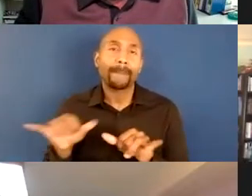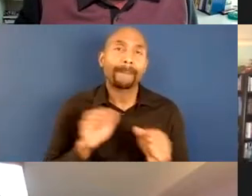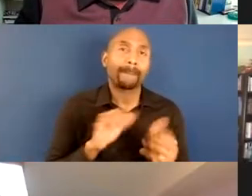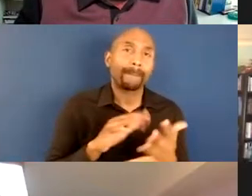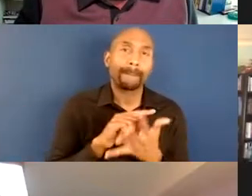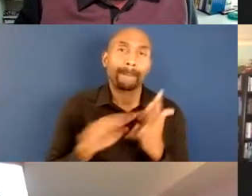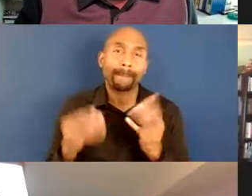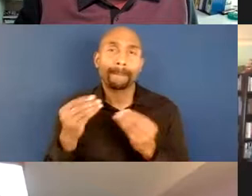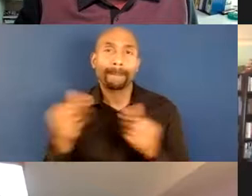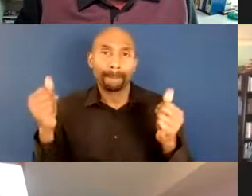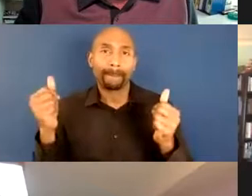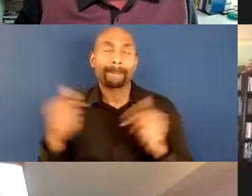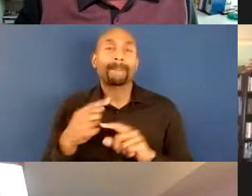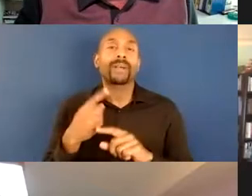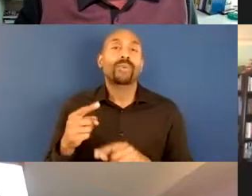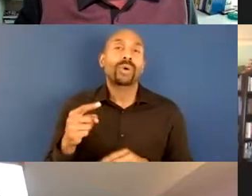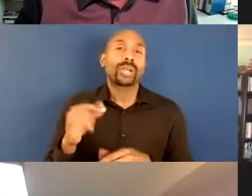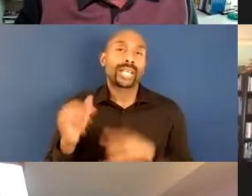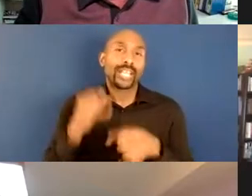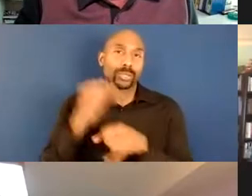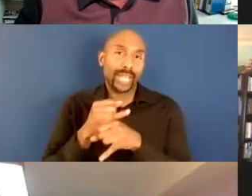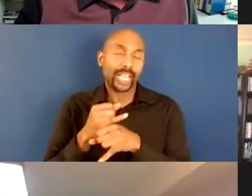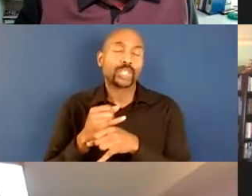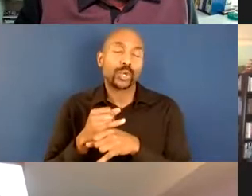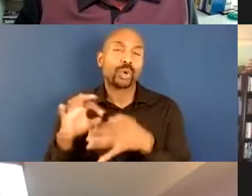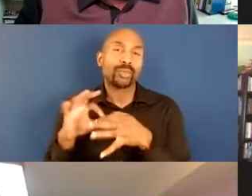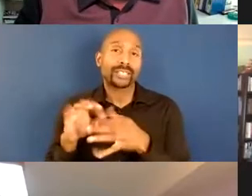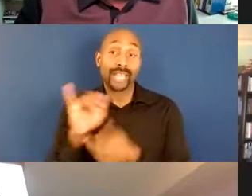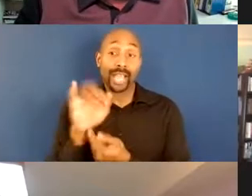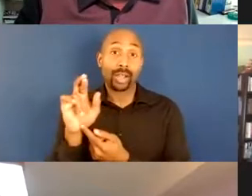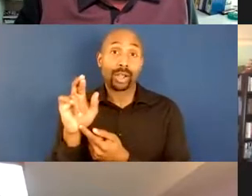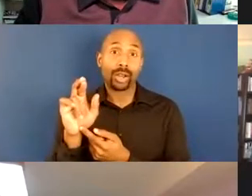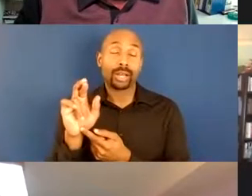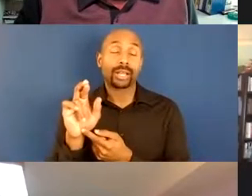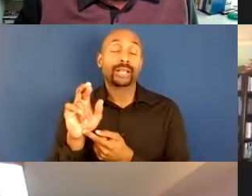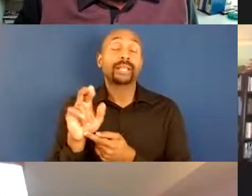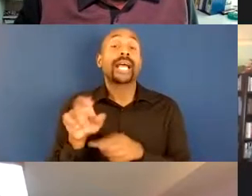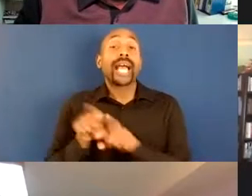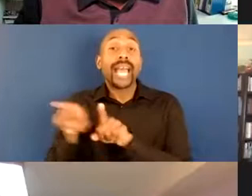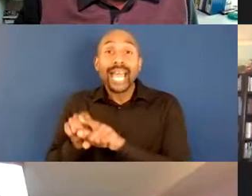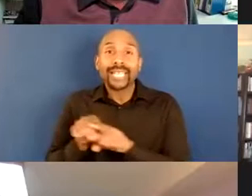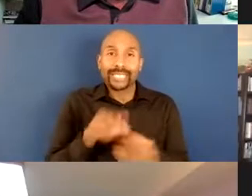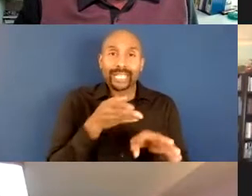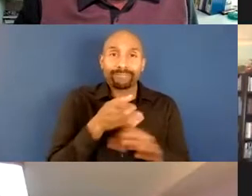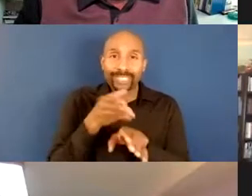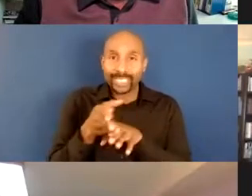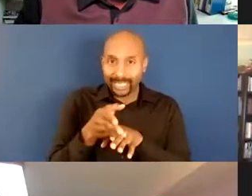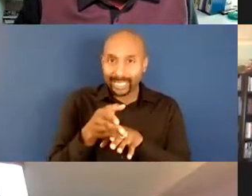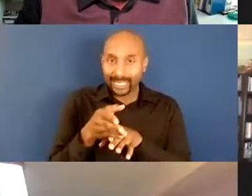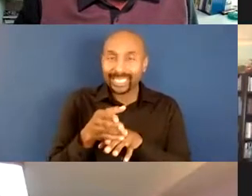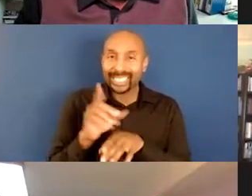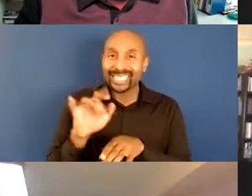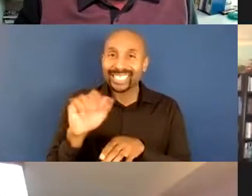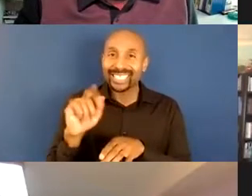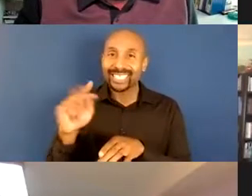on international relations as a discipline, but from the places that propound to teach